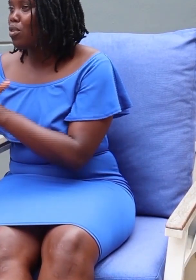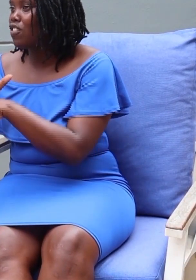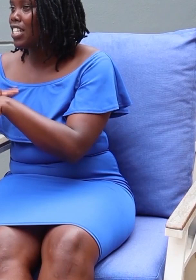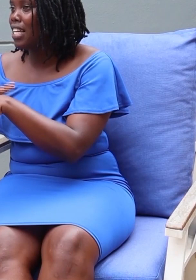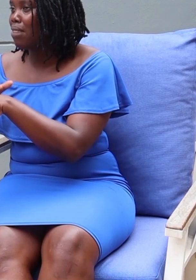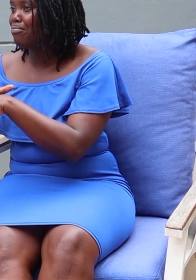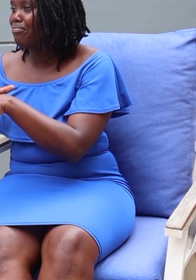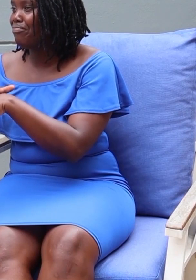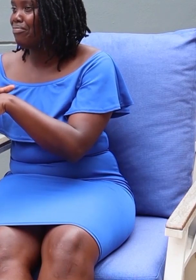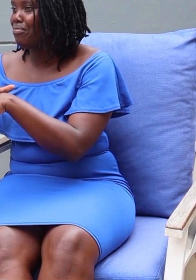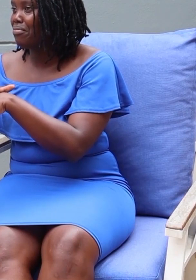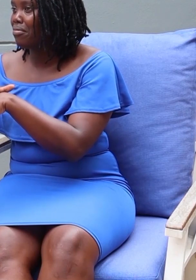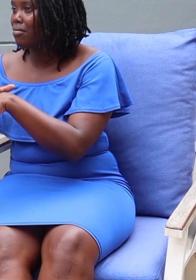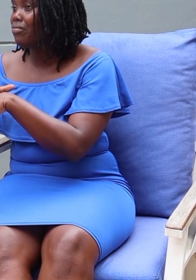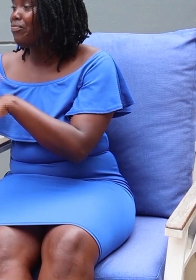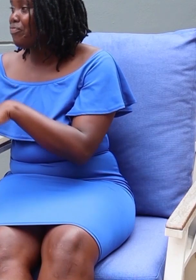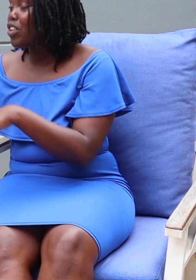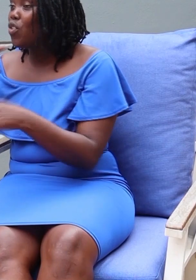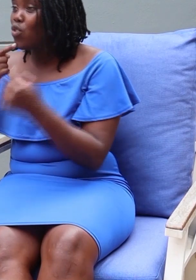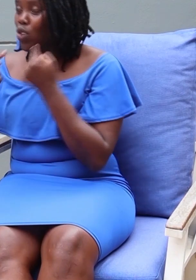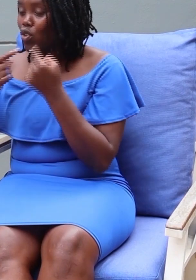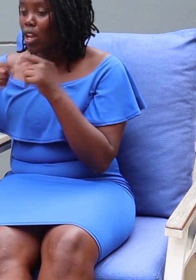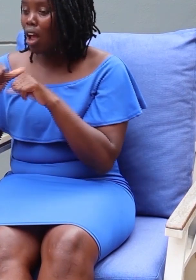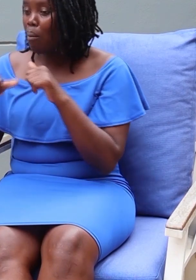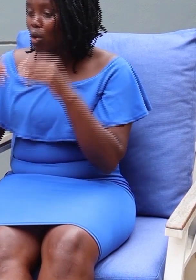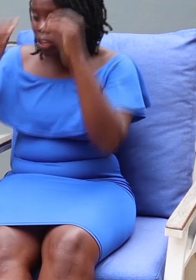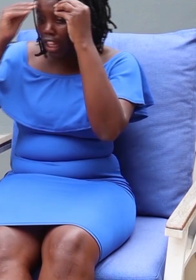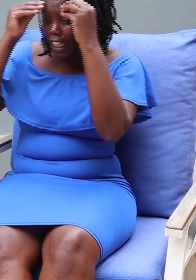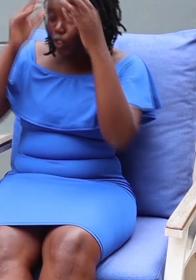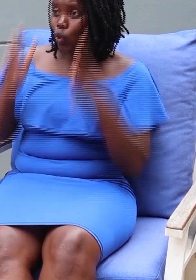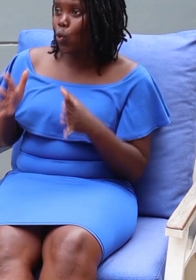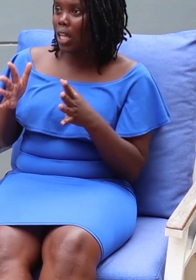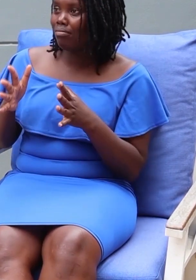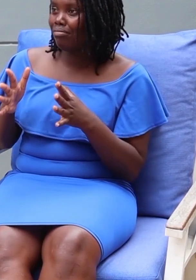You see, most of the time, you've been talking about students.